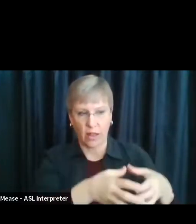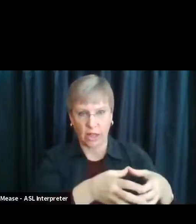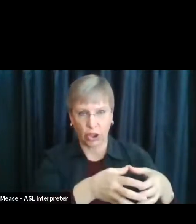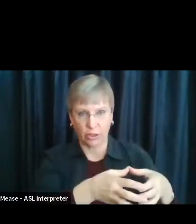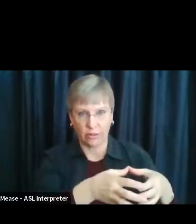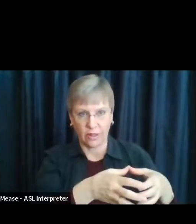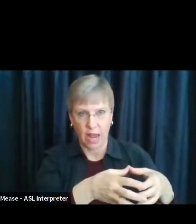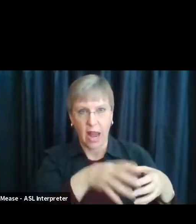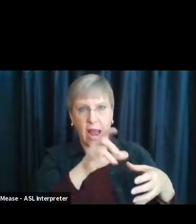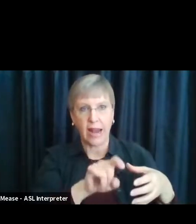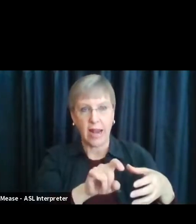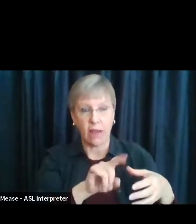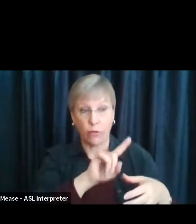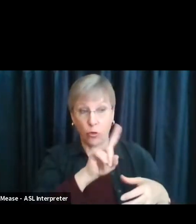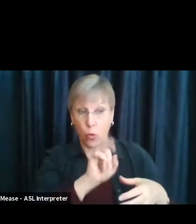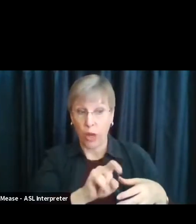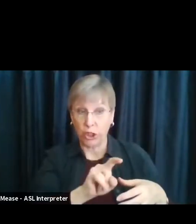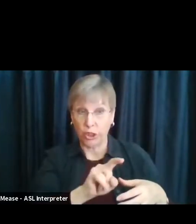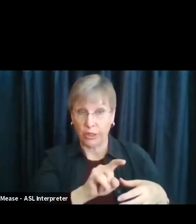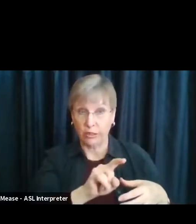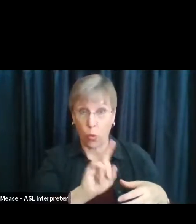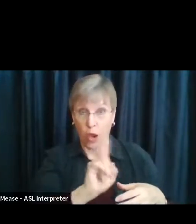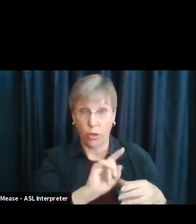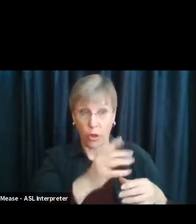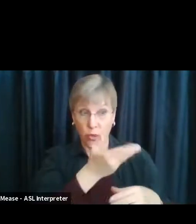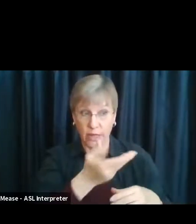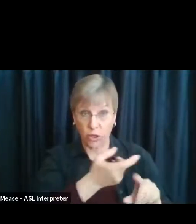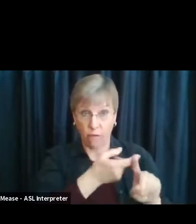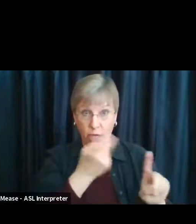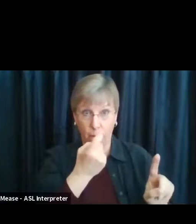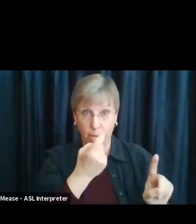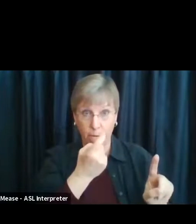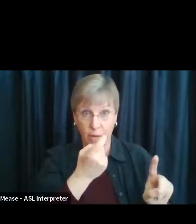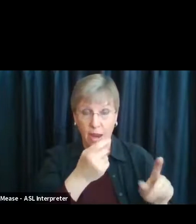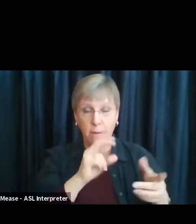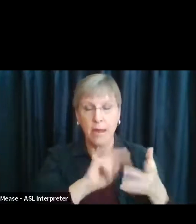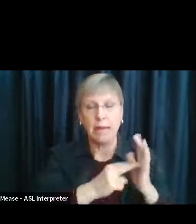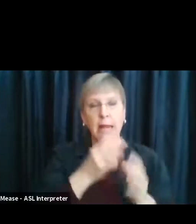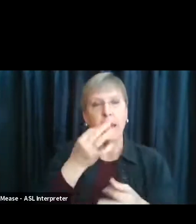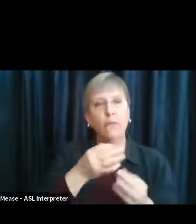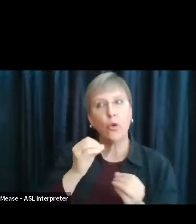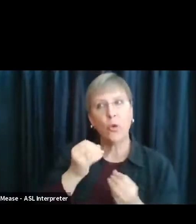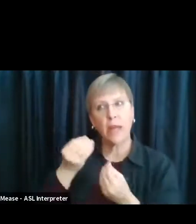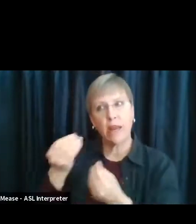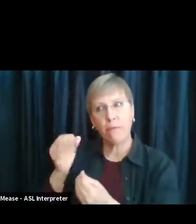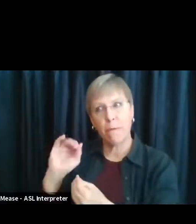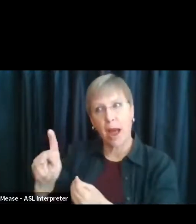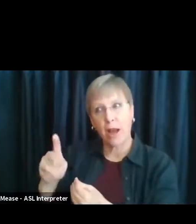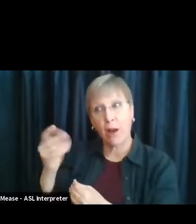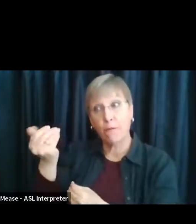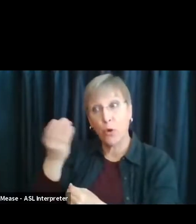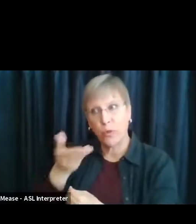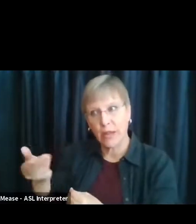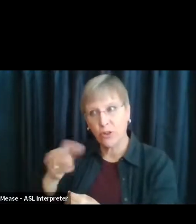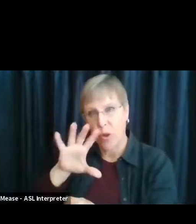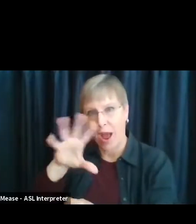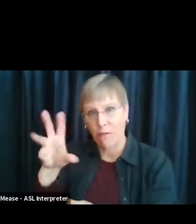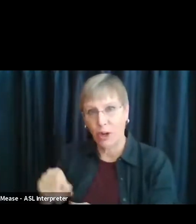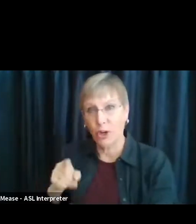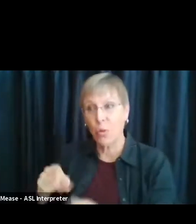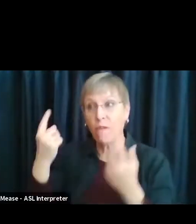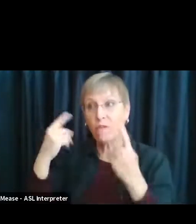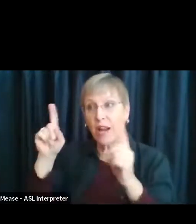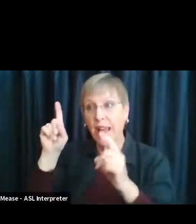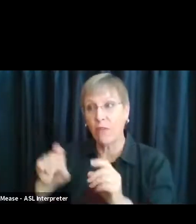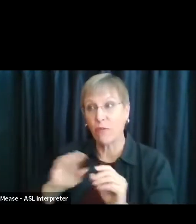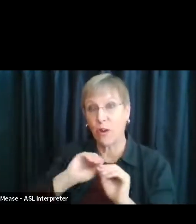and we'll have to question the origin of the object. Which means if you give back a few objects to Africa, you will finally have